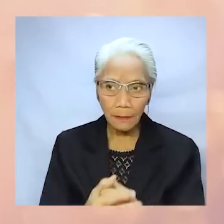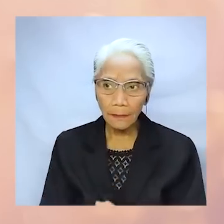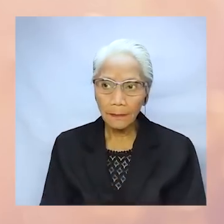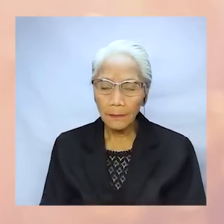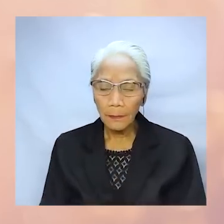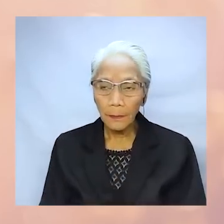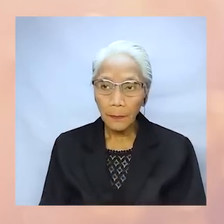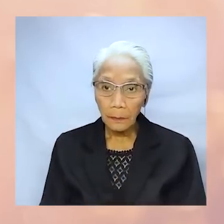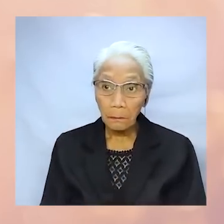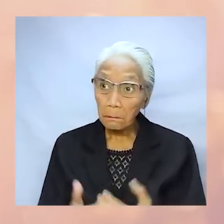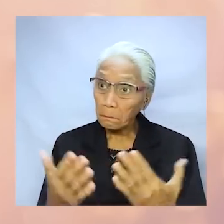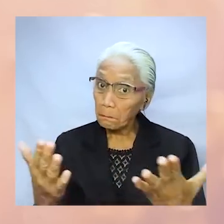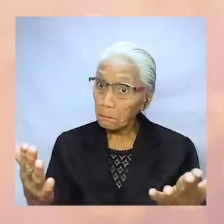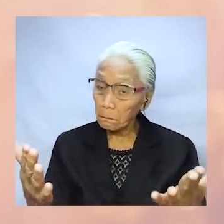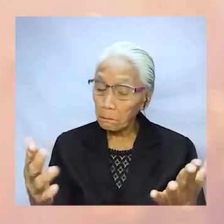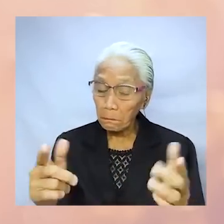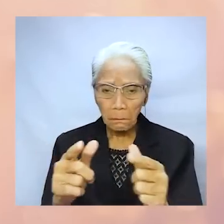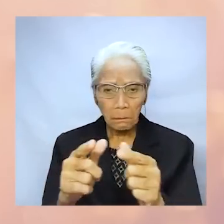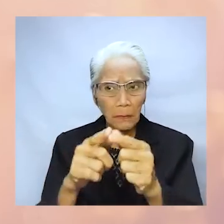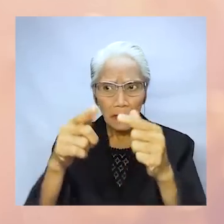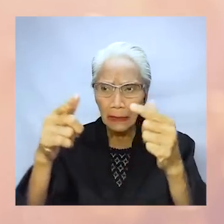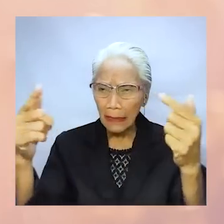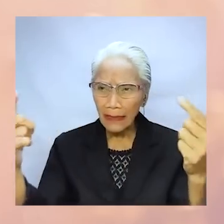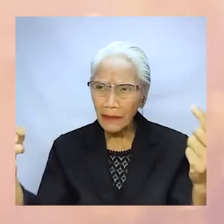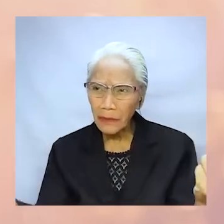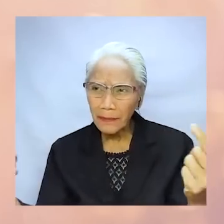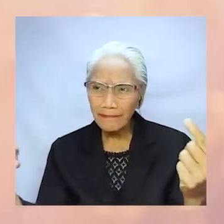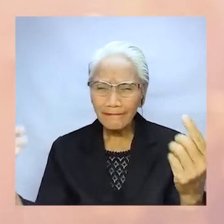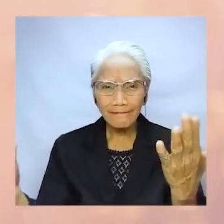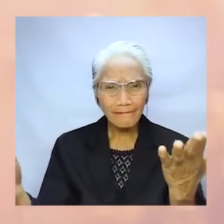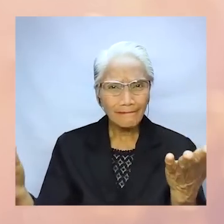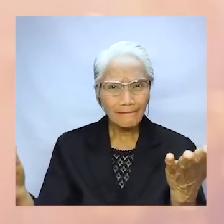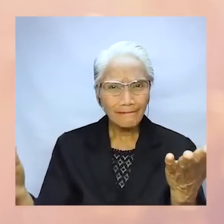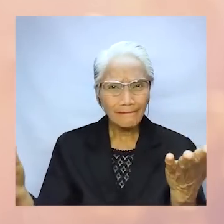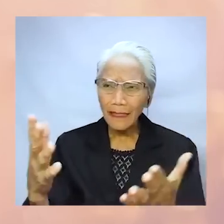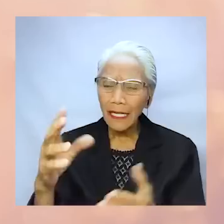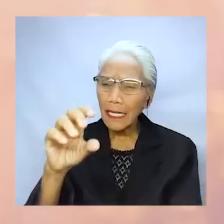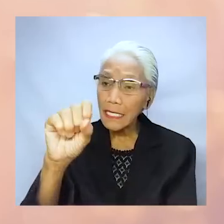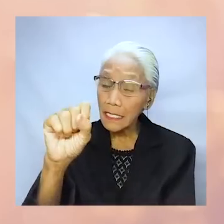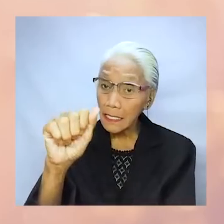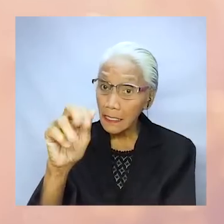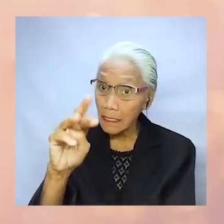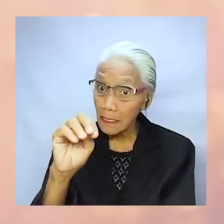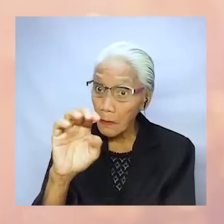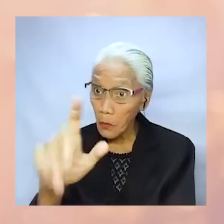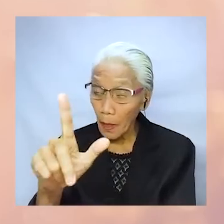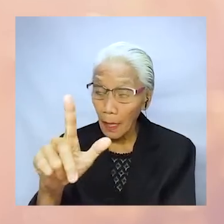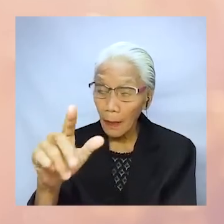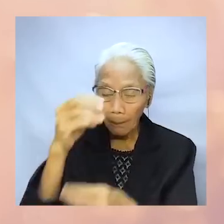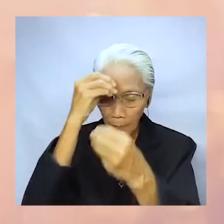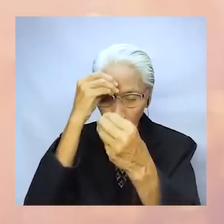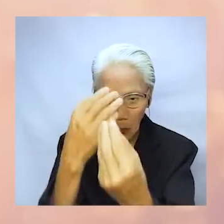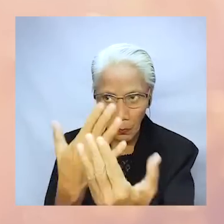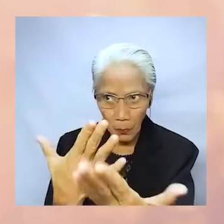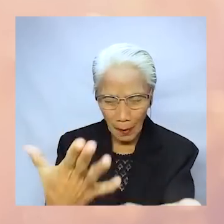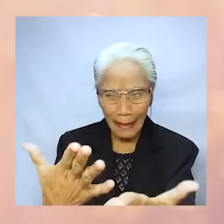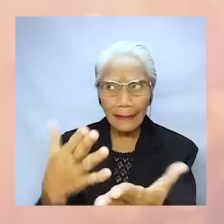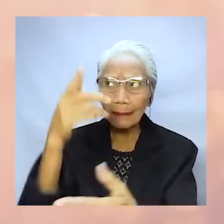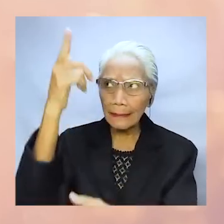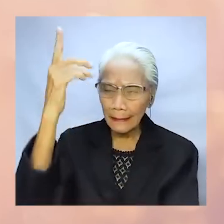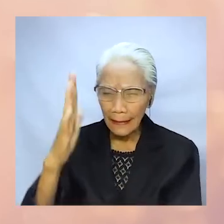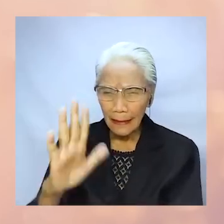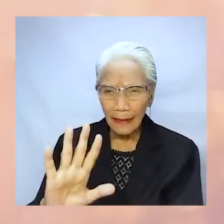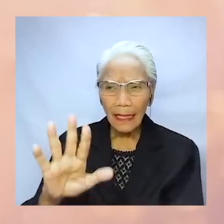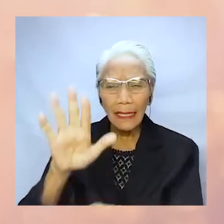The great news is that Samuel obeyed God. He slowly, slowly